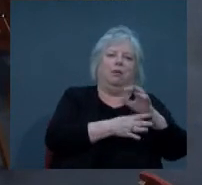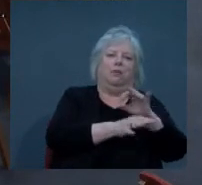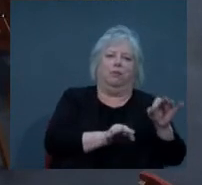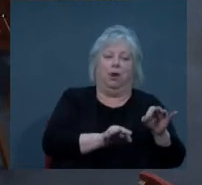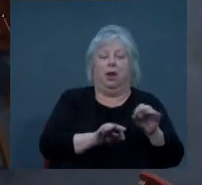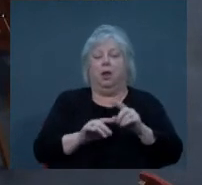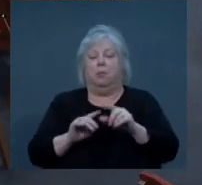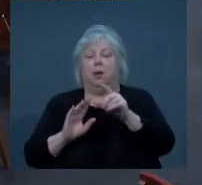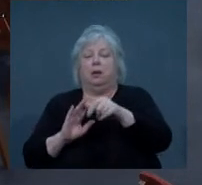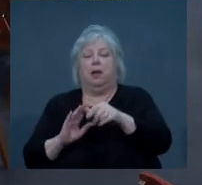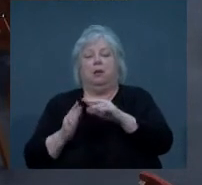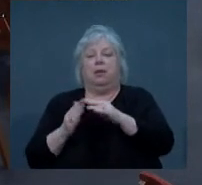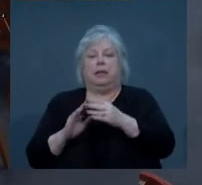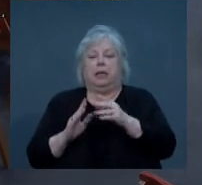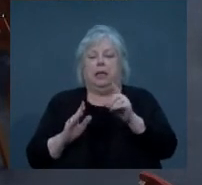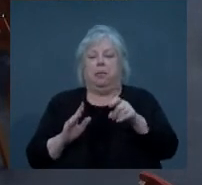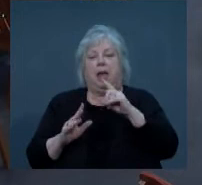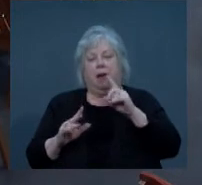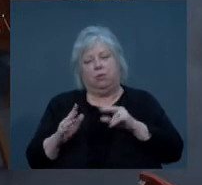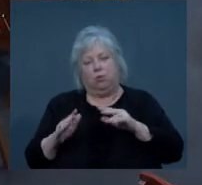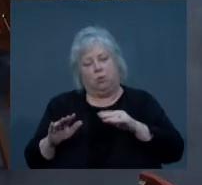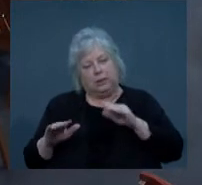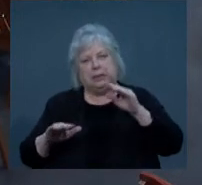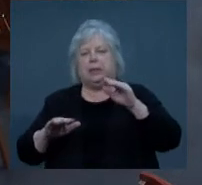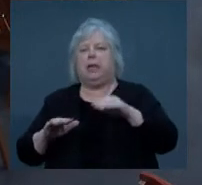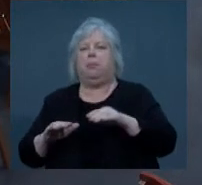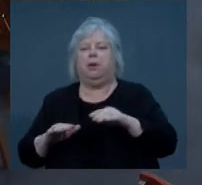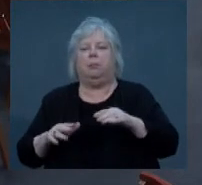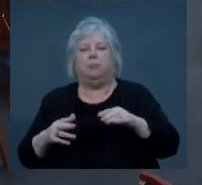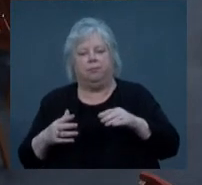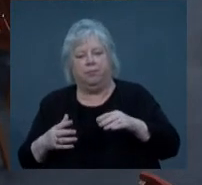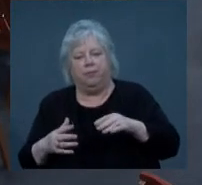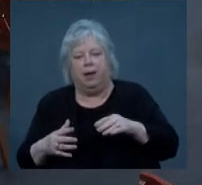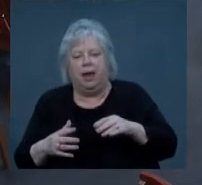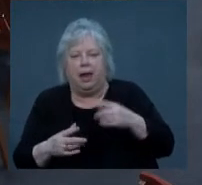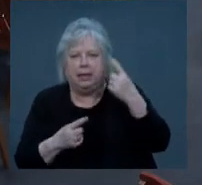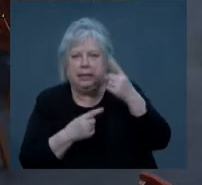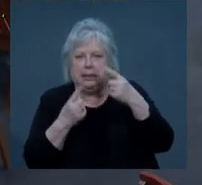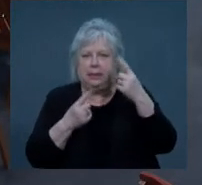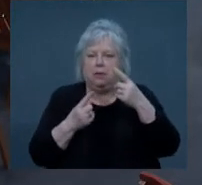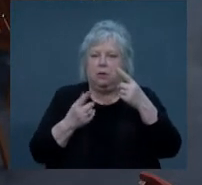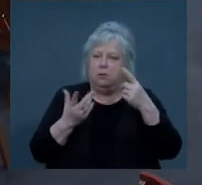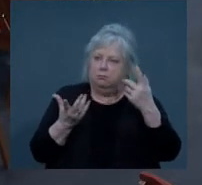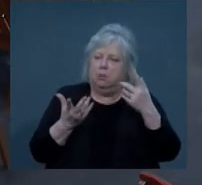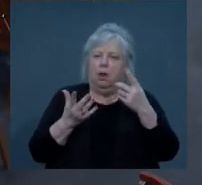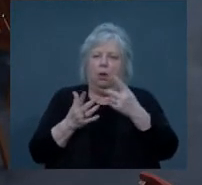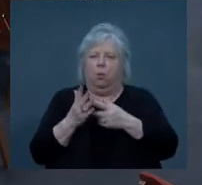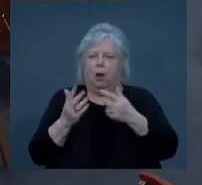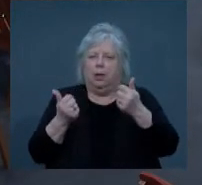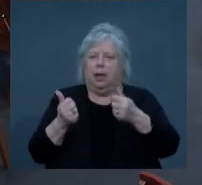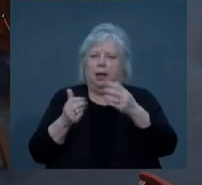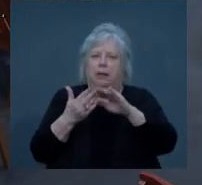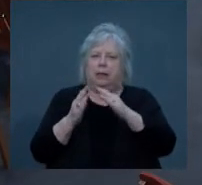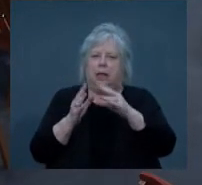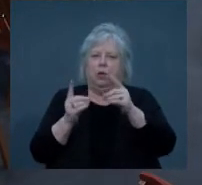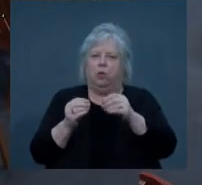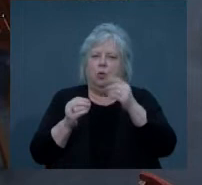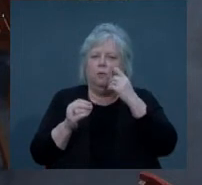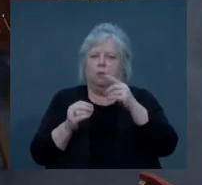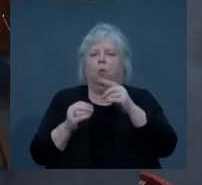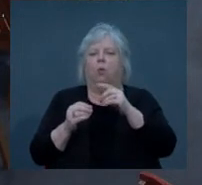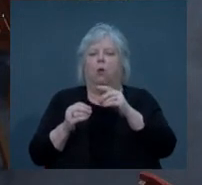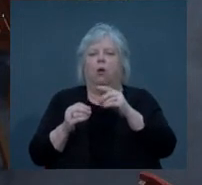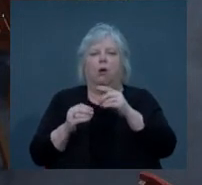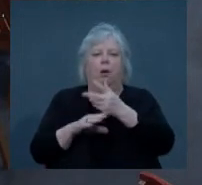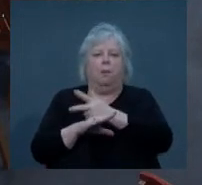to step up and say, what can the city do to find parking solutions so we don't end up with surface parking